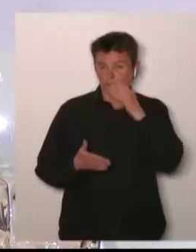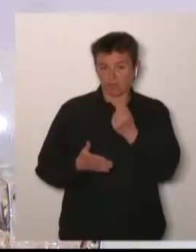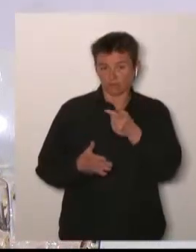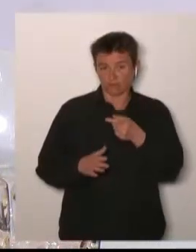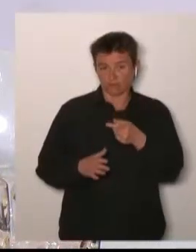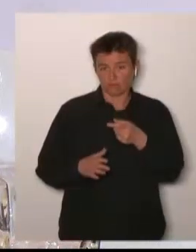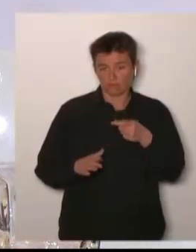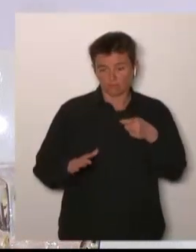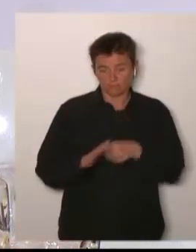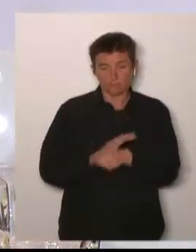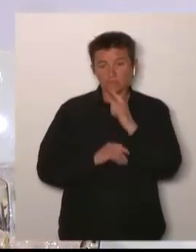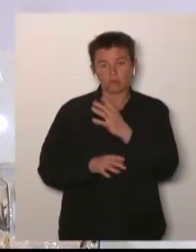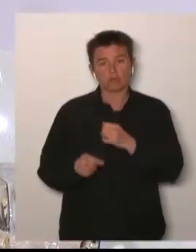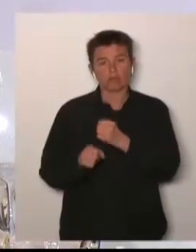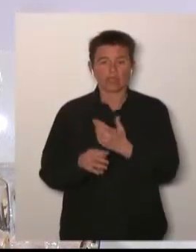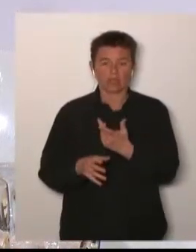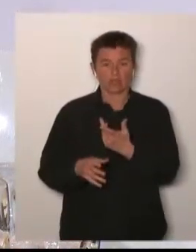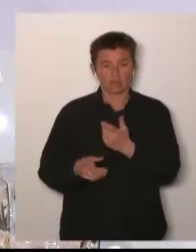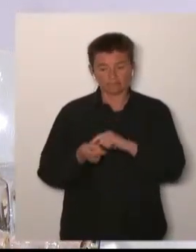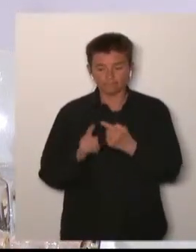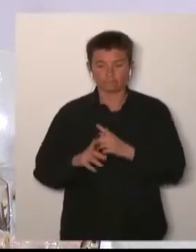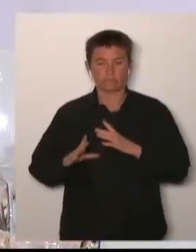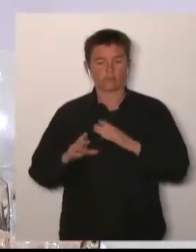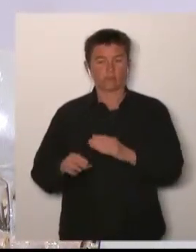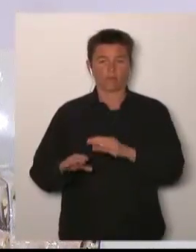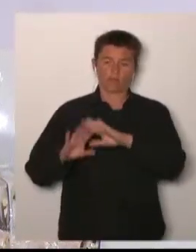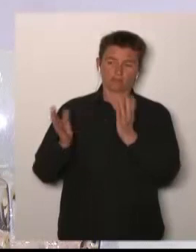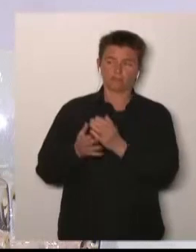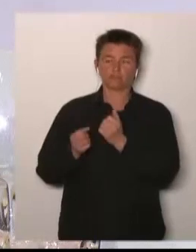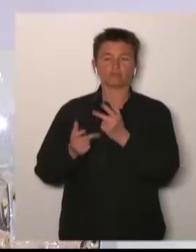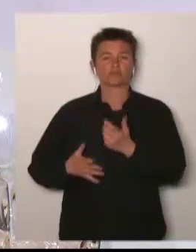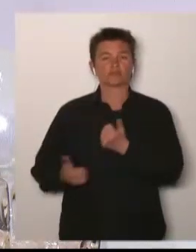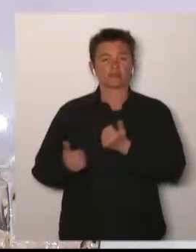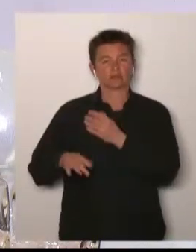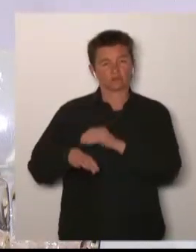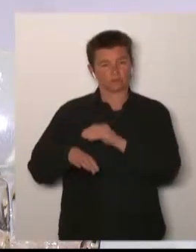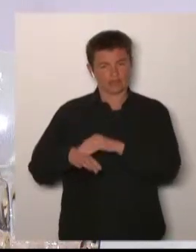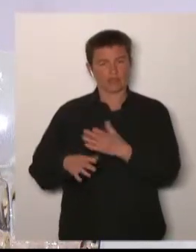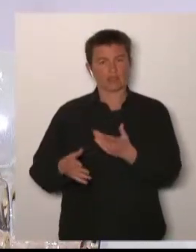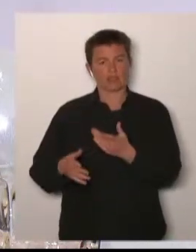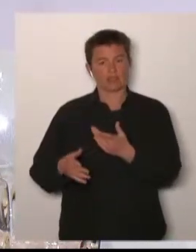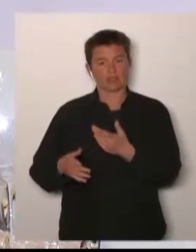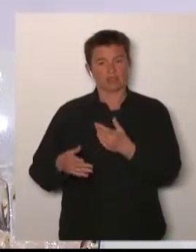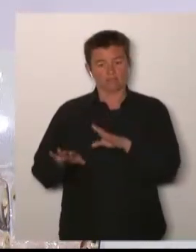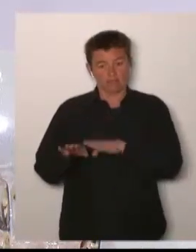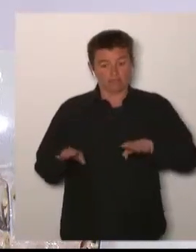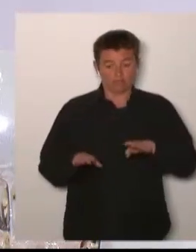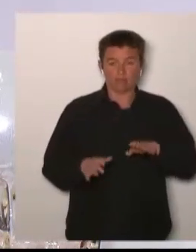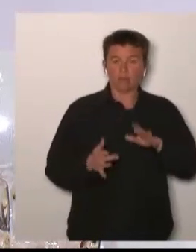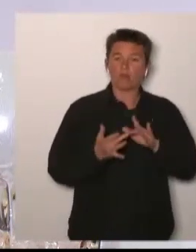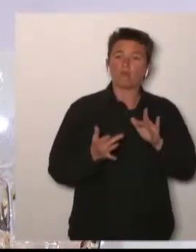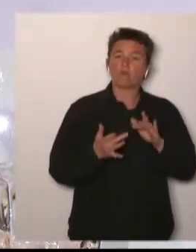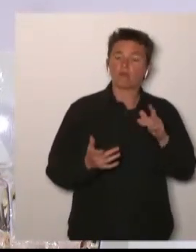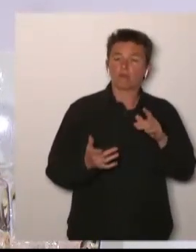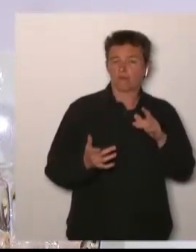conceive and actually implement a body of advisory services alongside the national contact point to actually